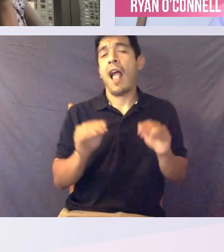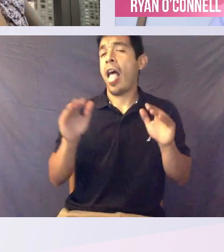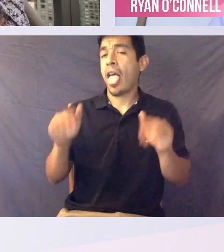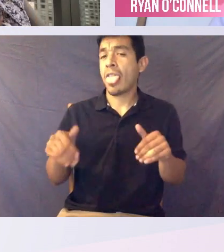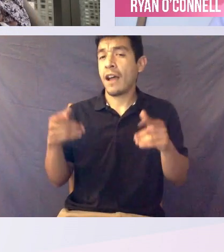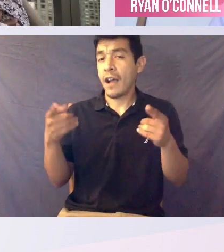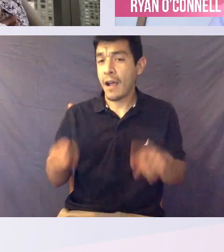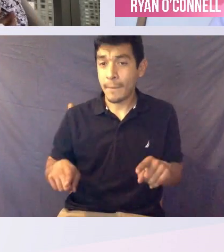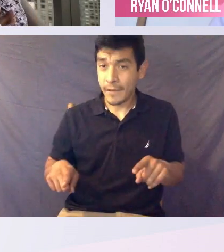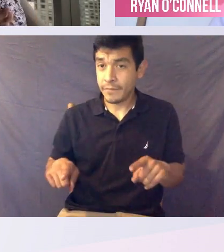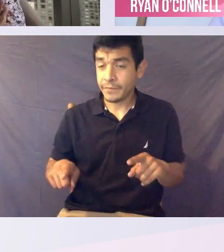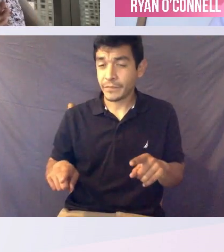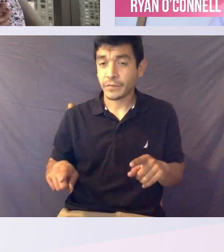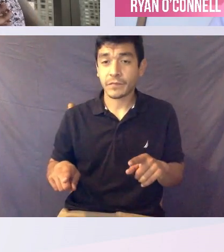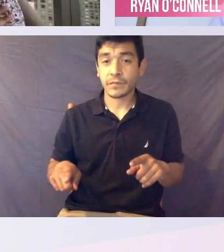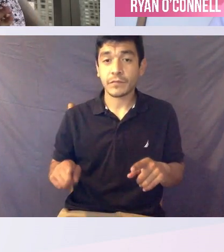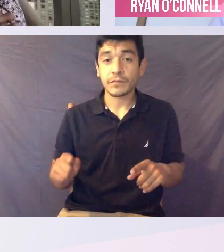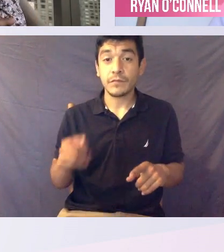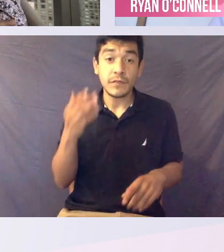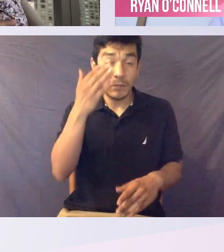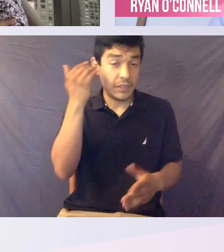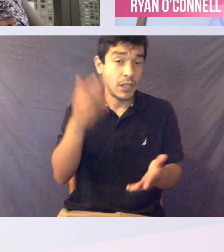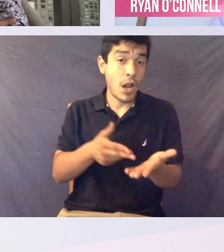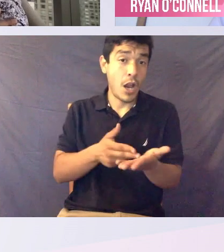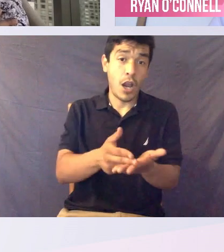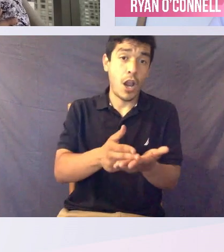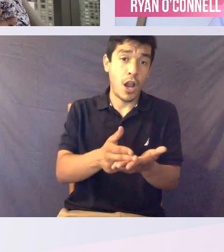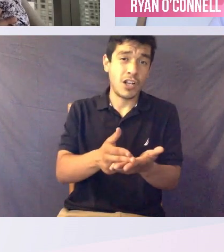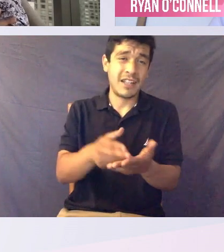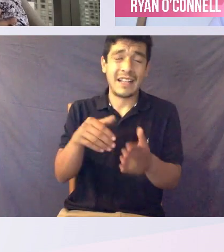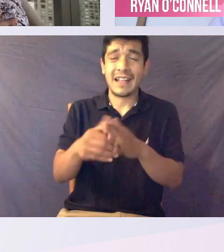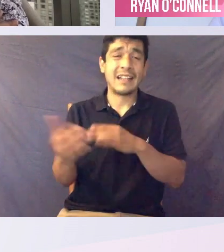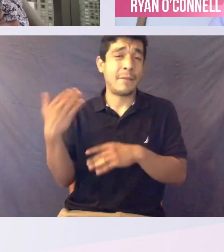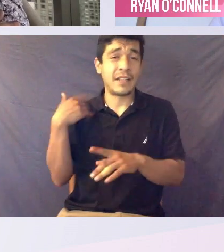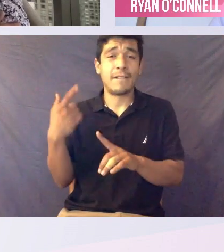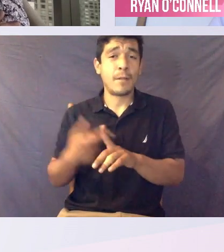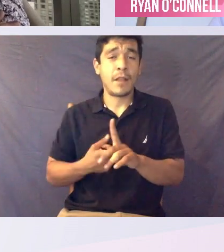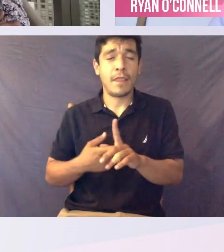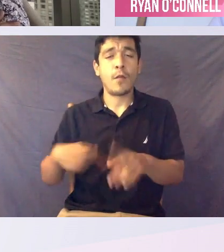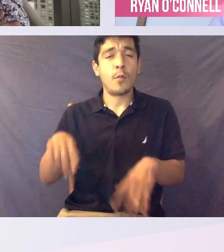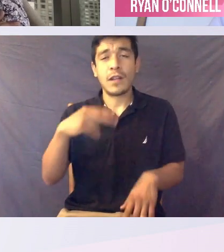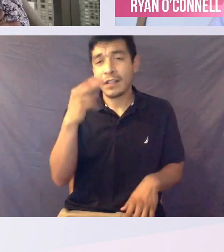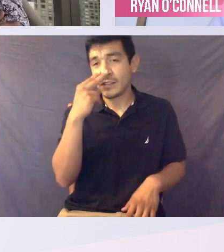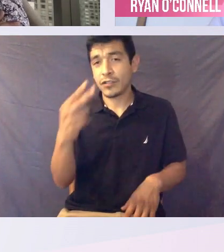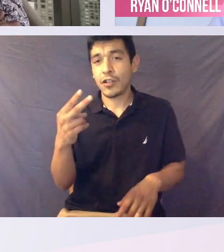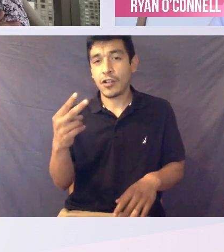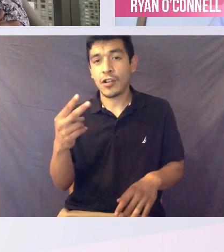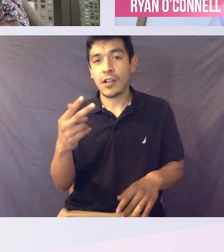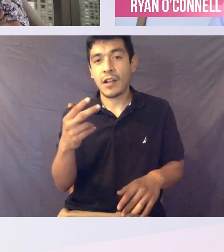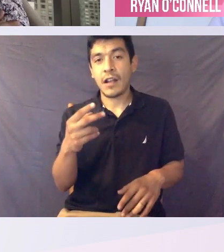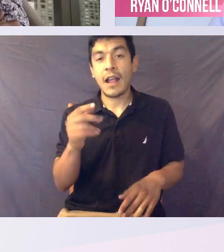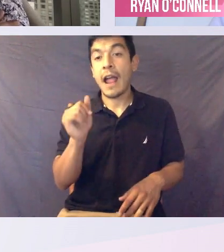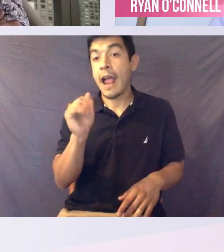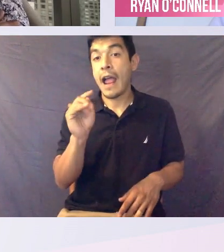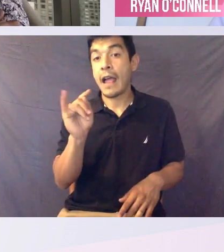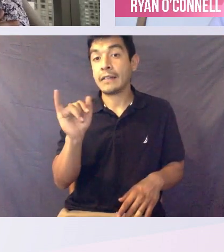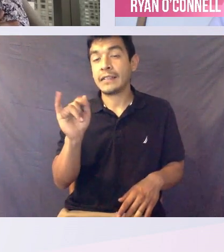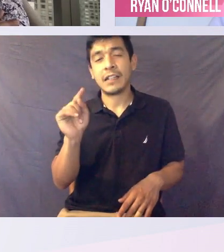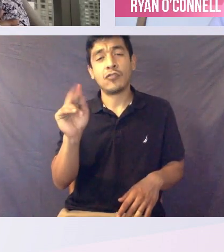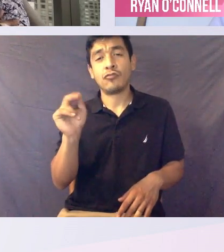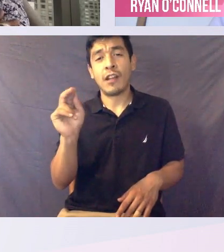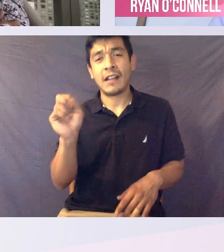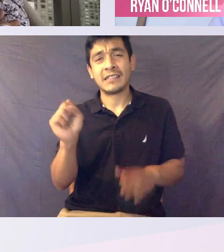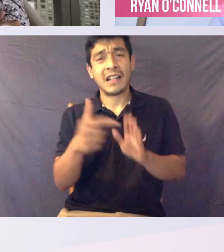reality is that, you know, just in the past month, we saw all this anti-trans legislation, right, that was